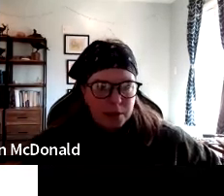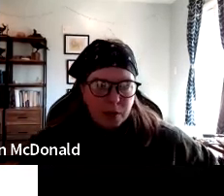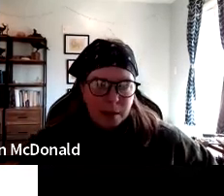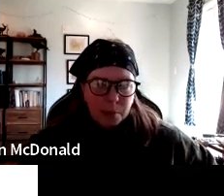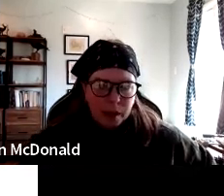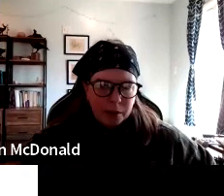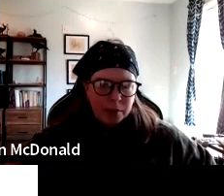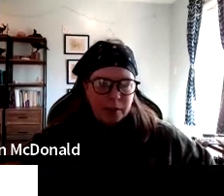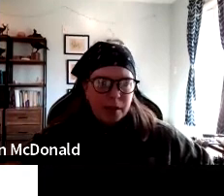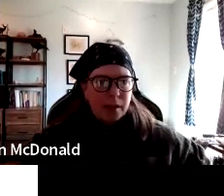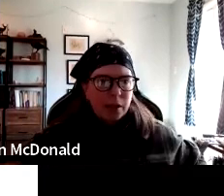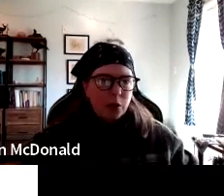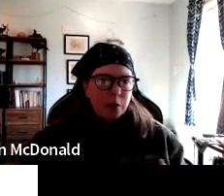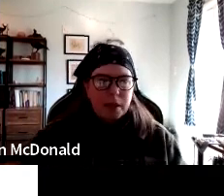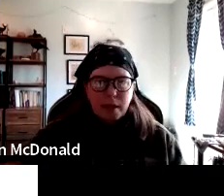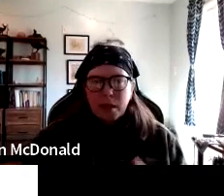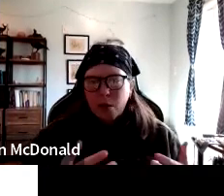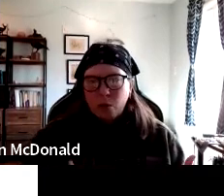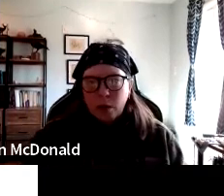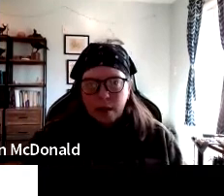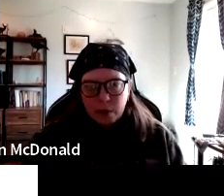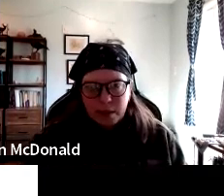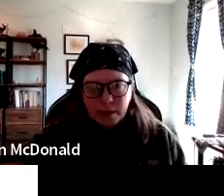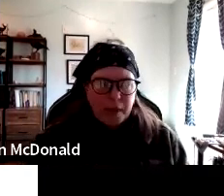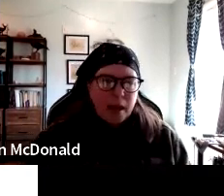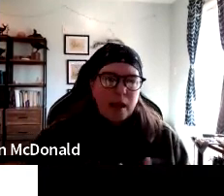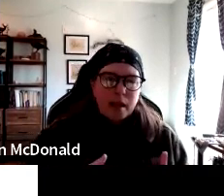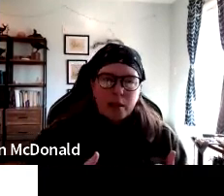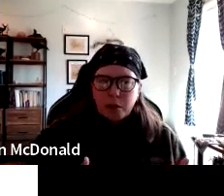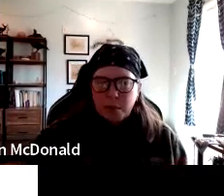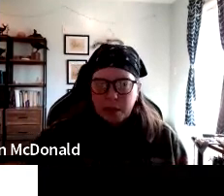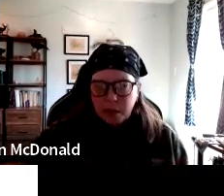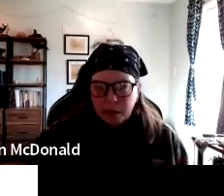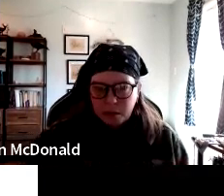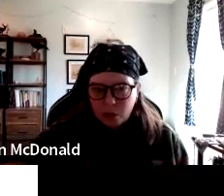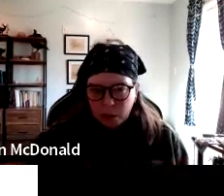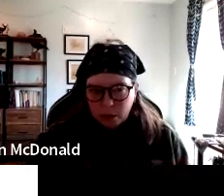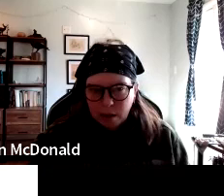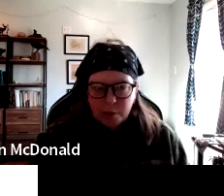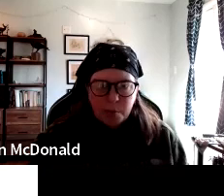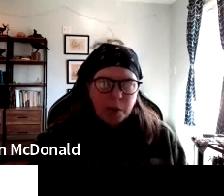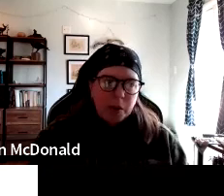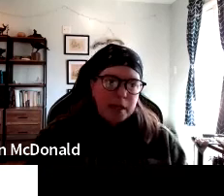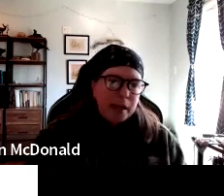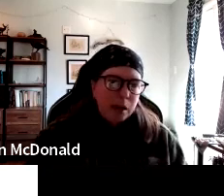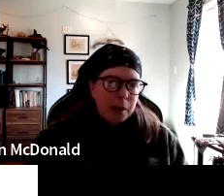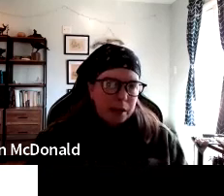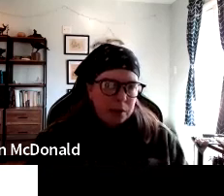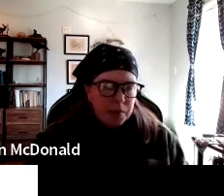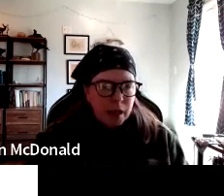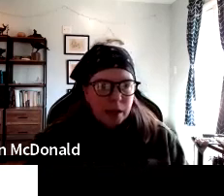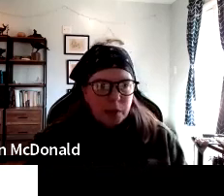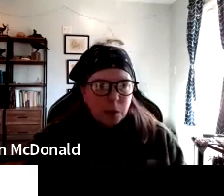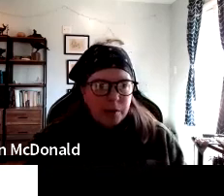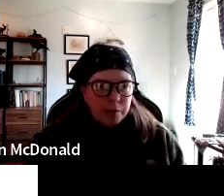bottle. So that bottle could be rounded, it could be squared off, but we want to take our